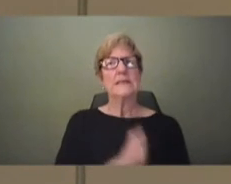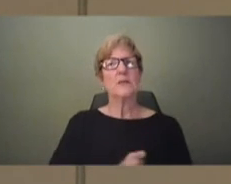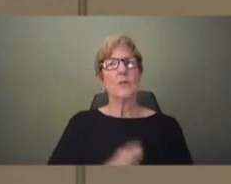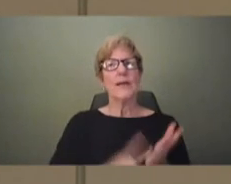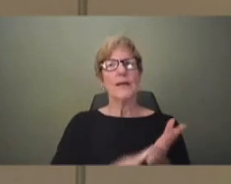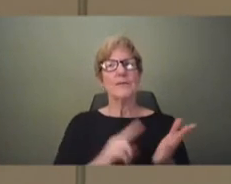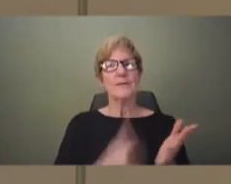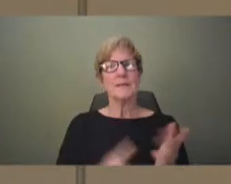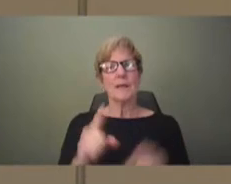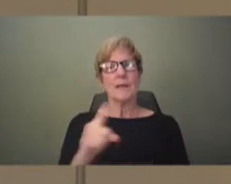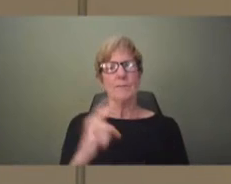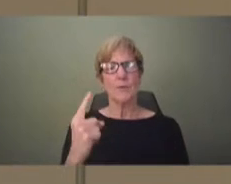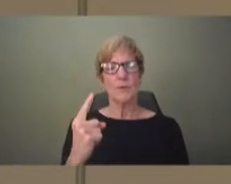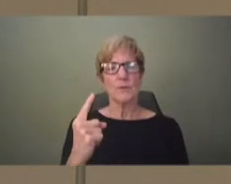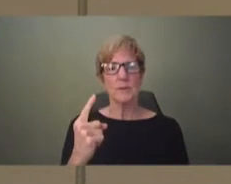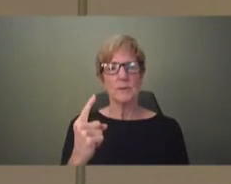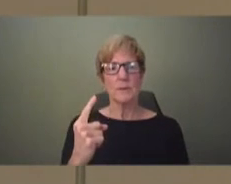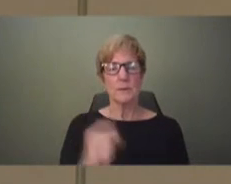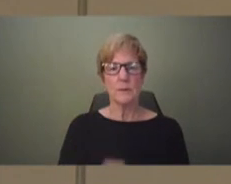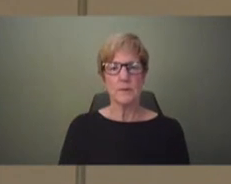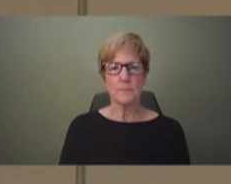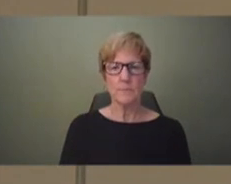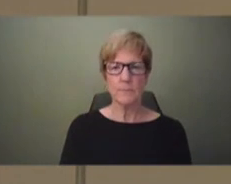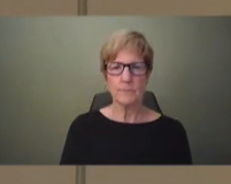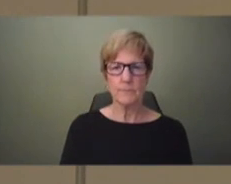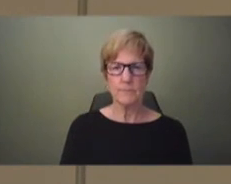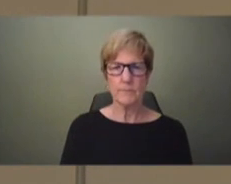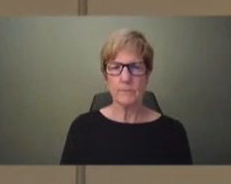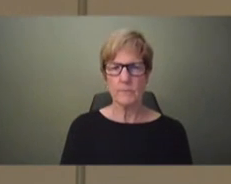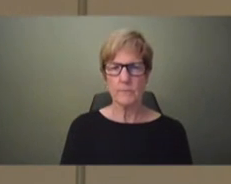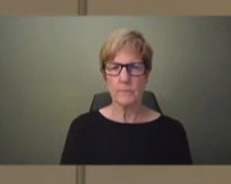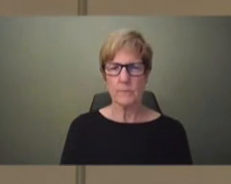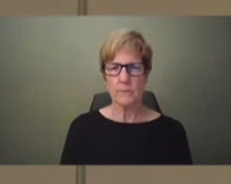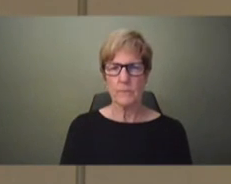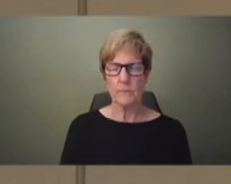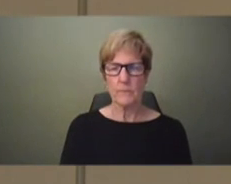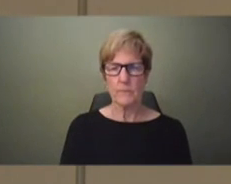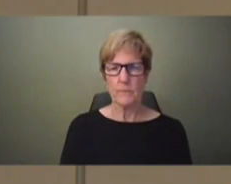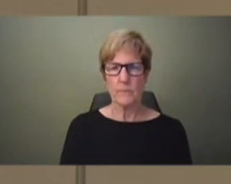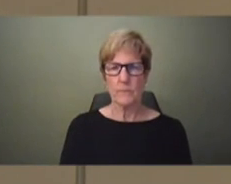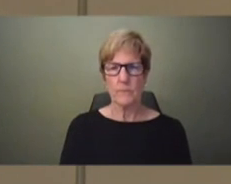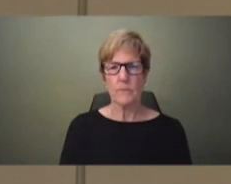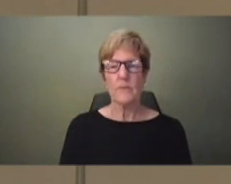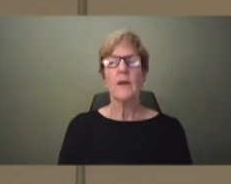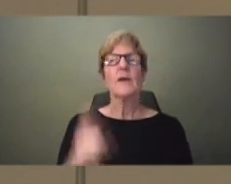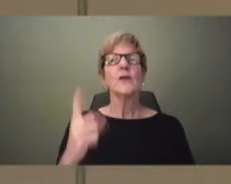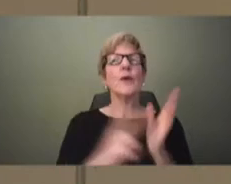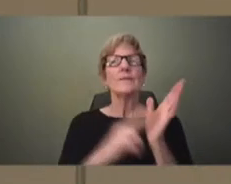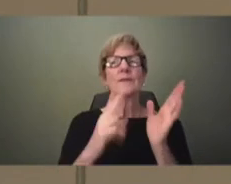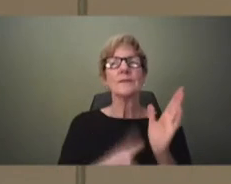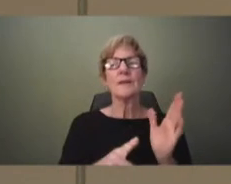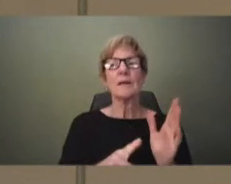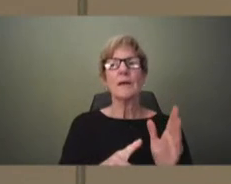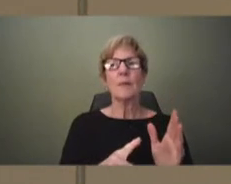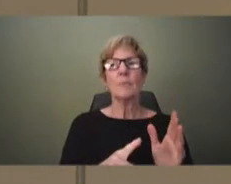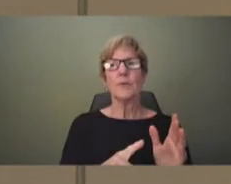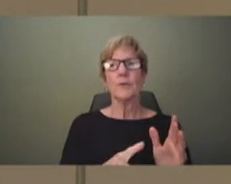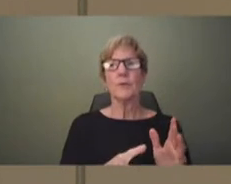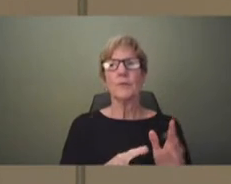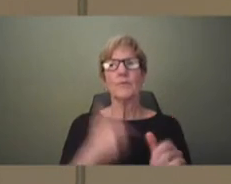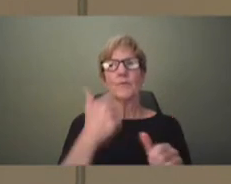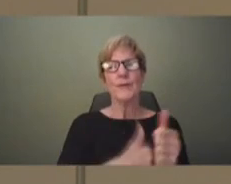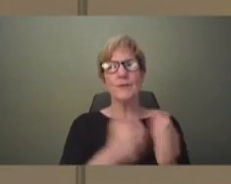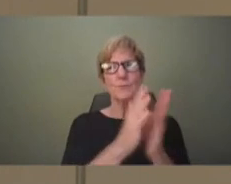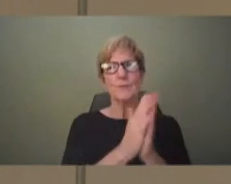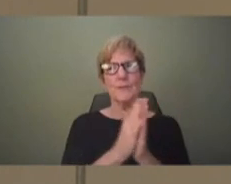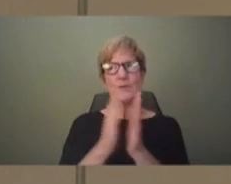up to speak on another petition this you can you have to sign up um per per for each petition